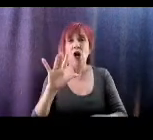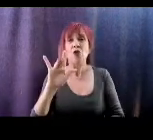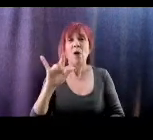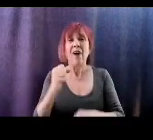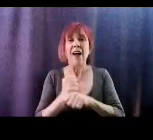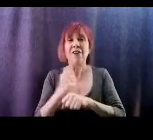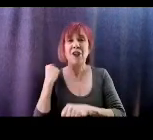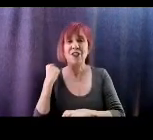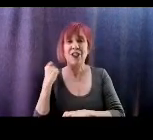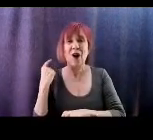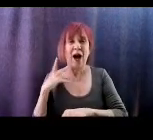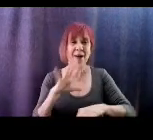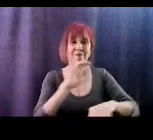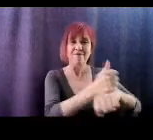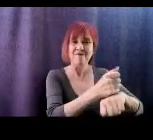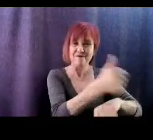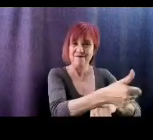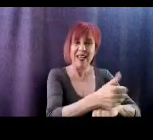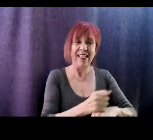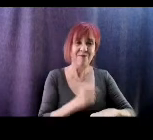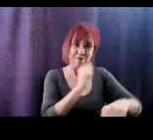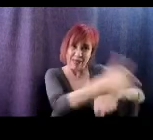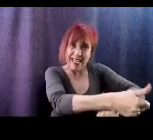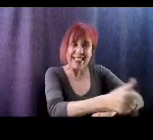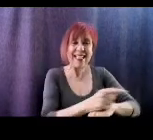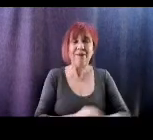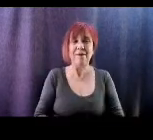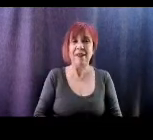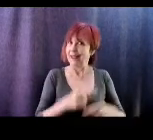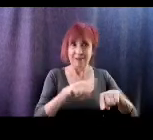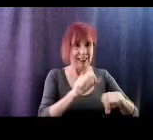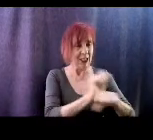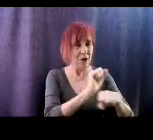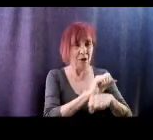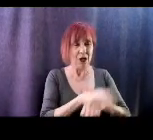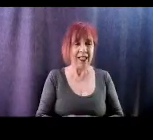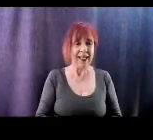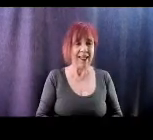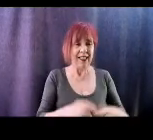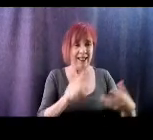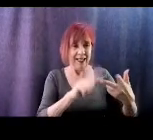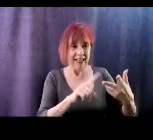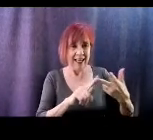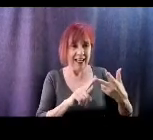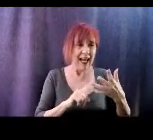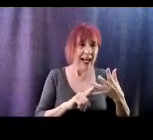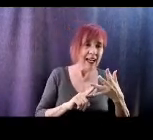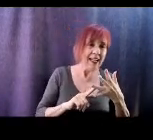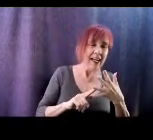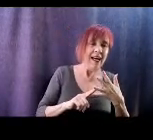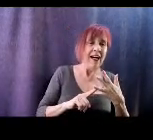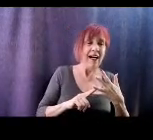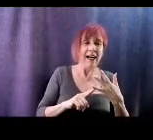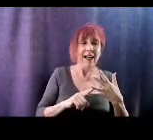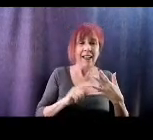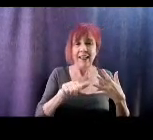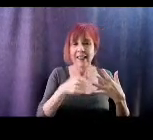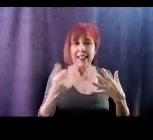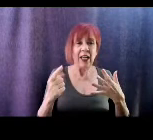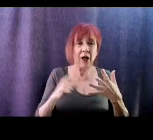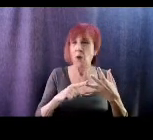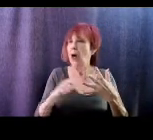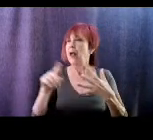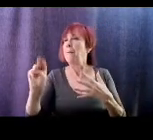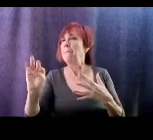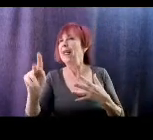but he's still working. And Tanner Hannigan was one of Mitch's students, and he placed as a STEP vendor.